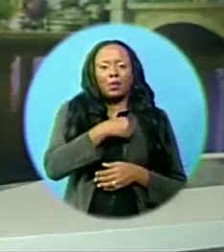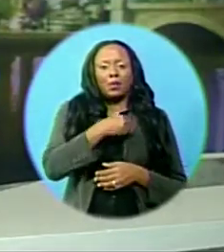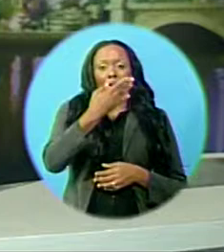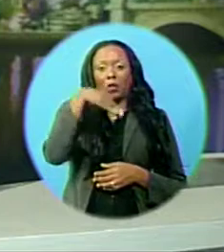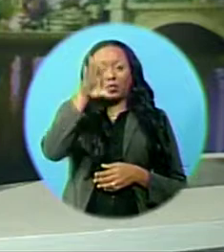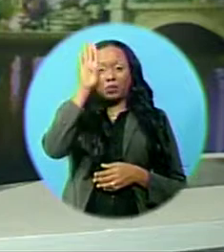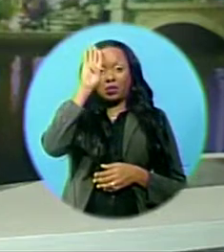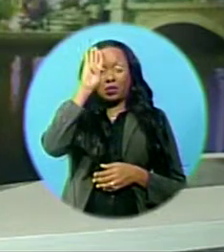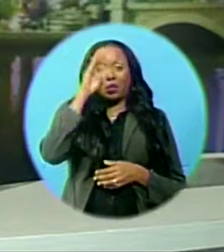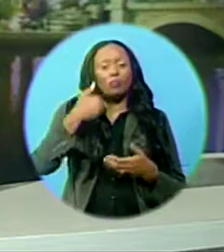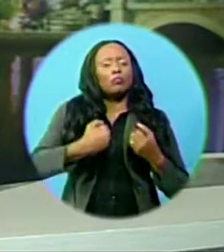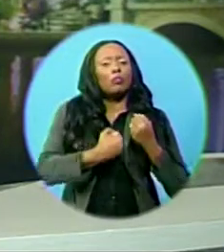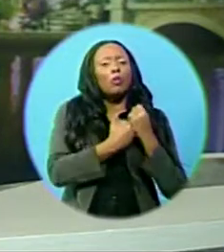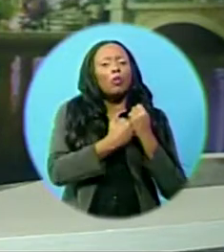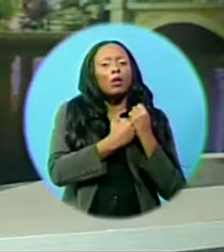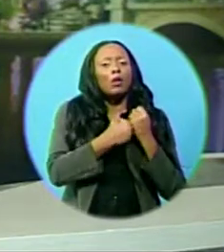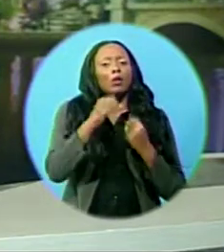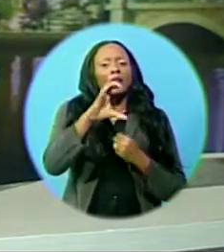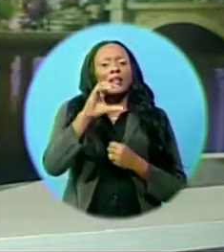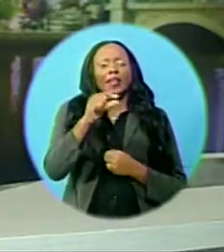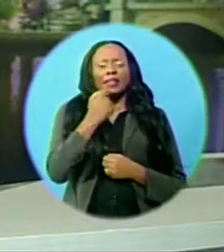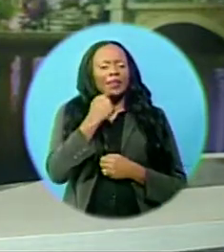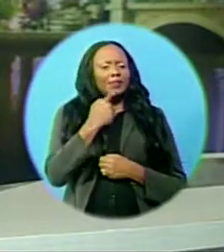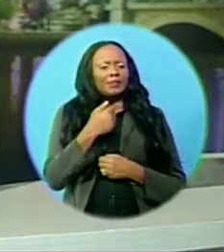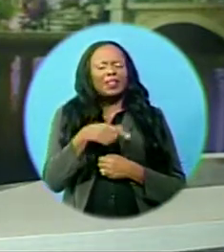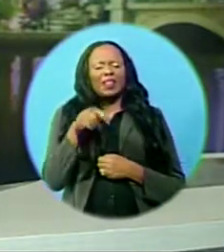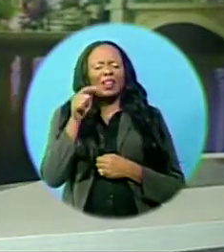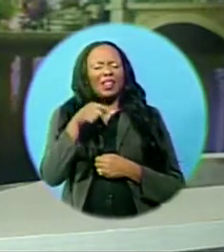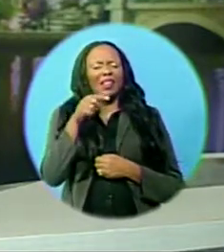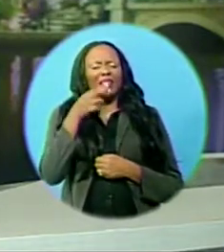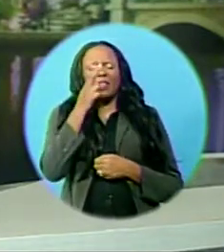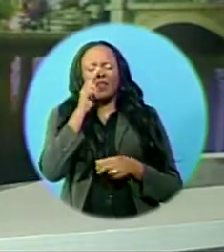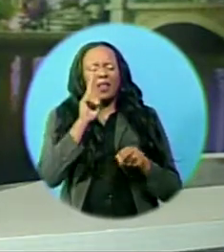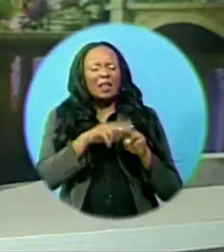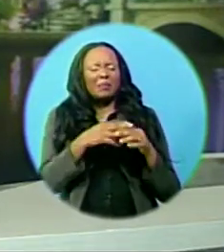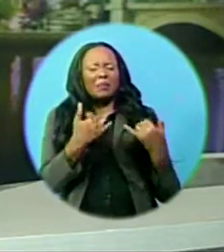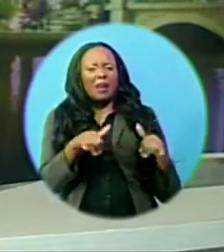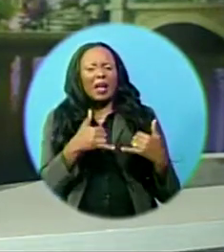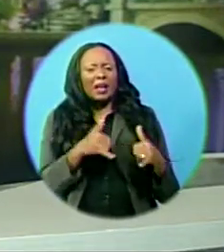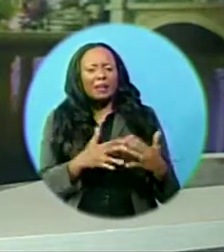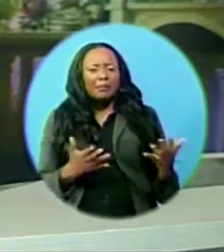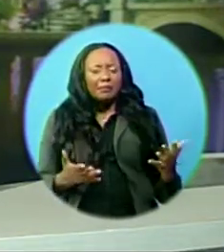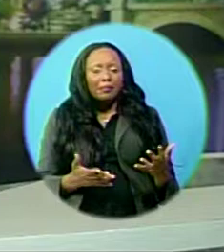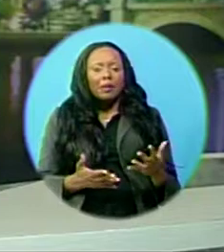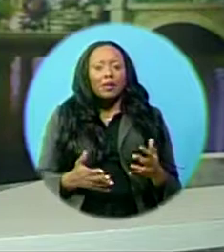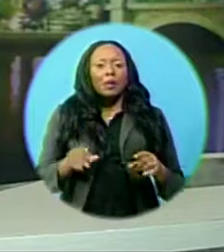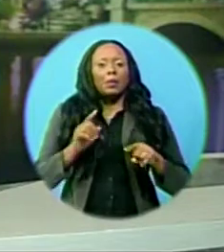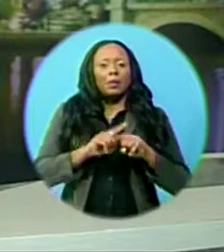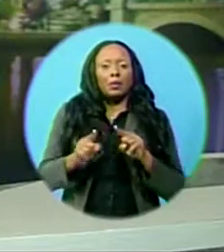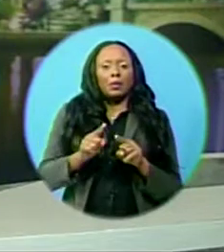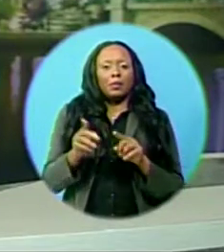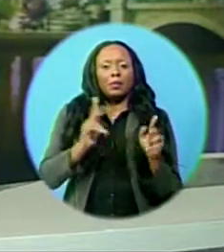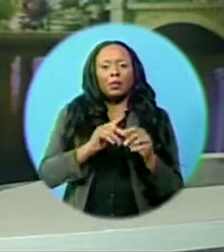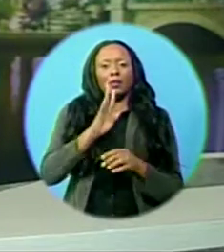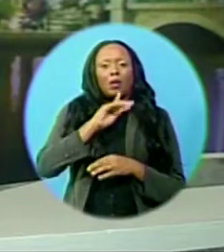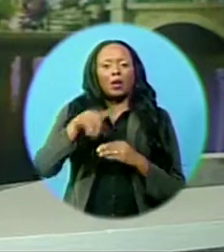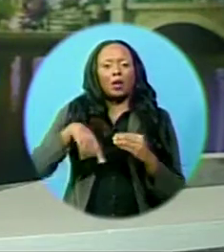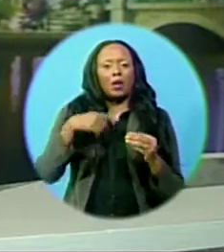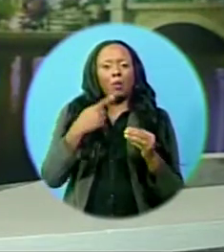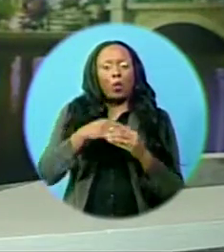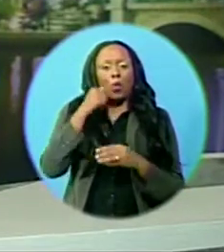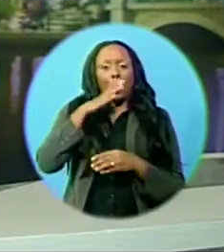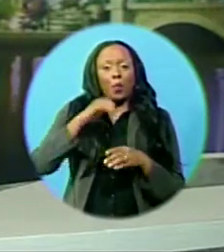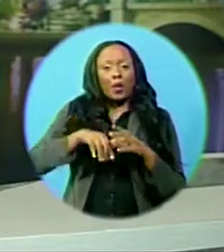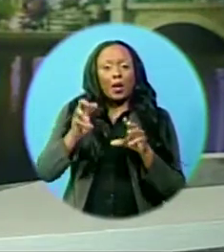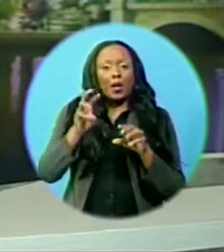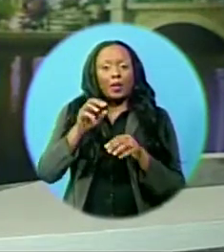have supported Gill, claiming he was just having a bit of fun, the issue has been about the dignity of women in the workplace and the